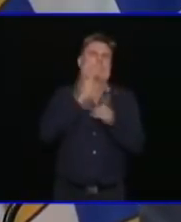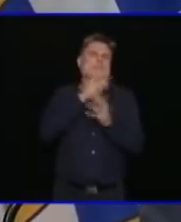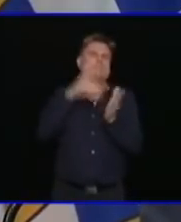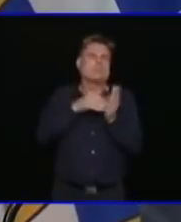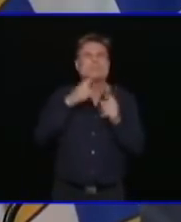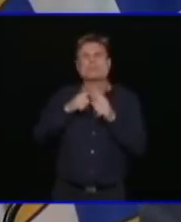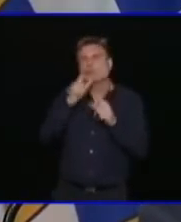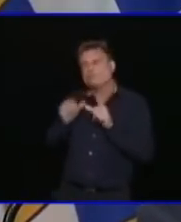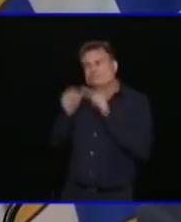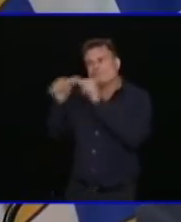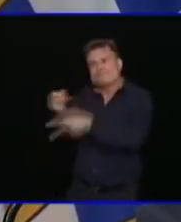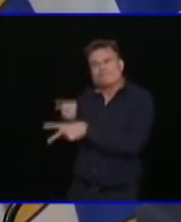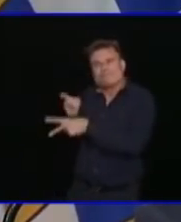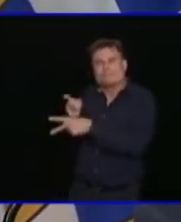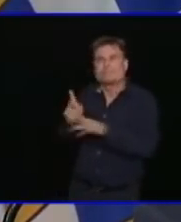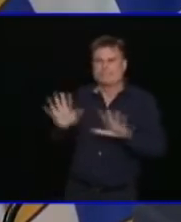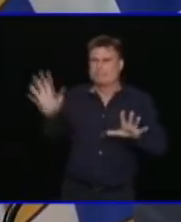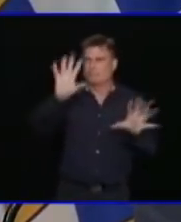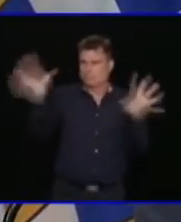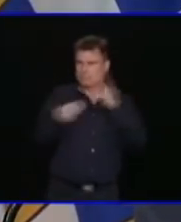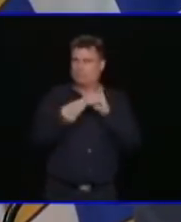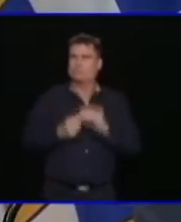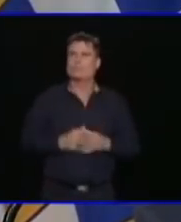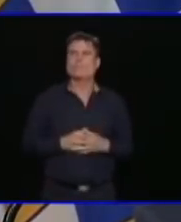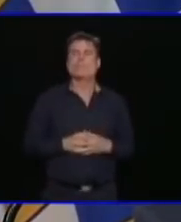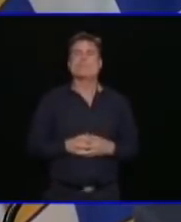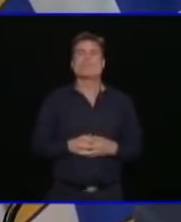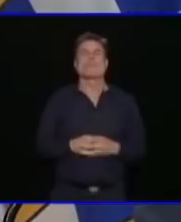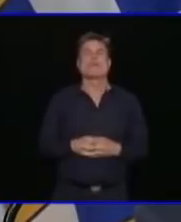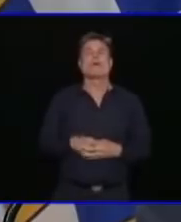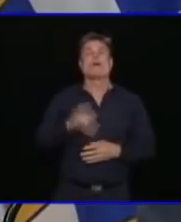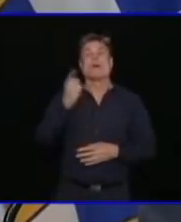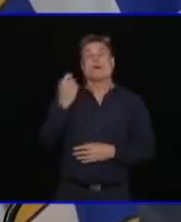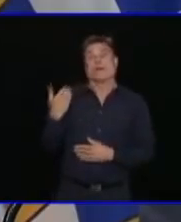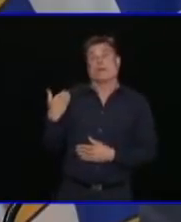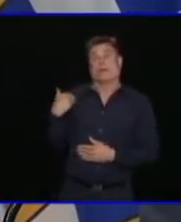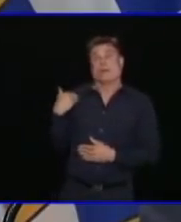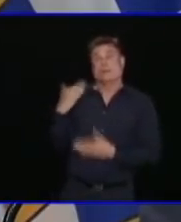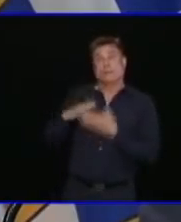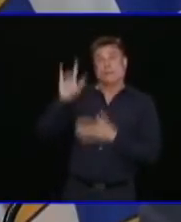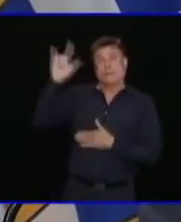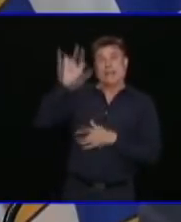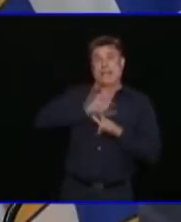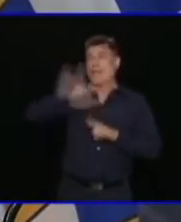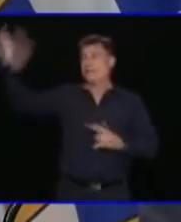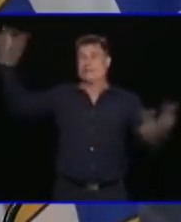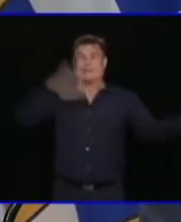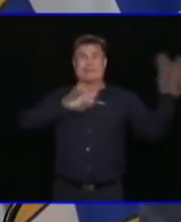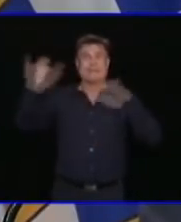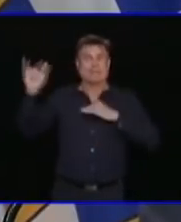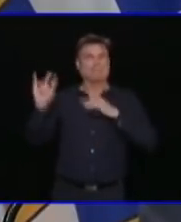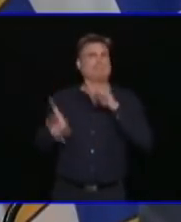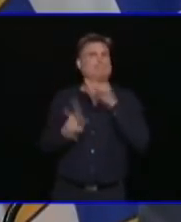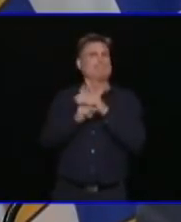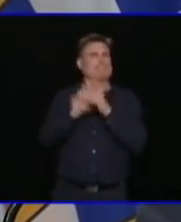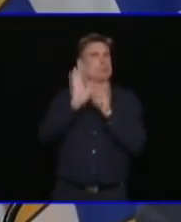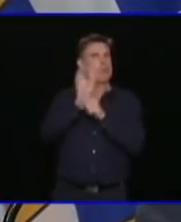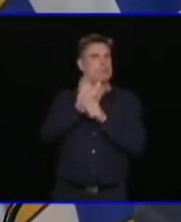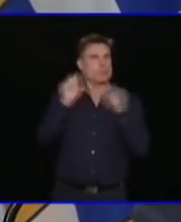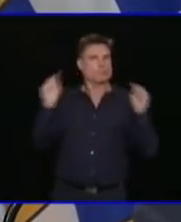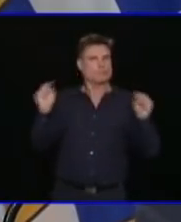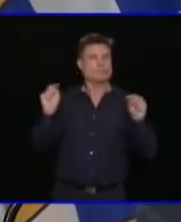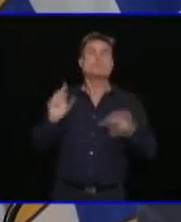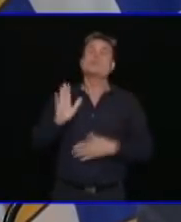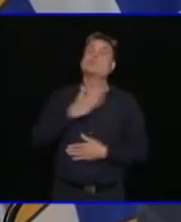been exposed. If you have recently flown, please check the BC CDC website, because all of the